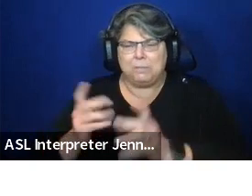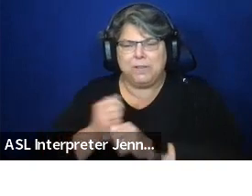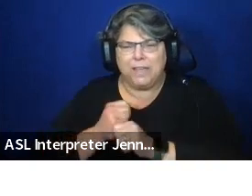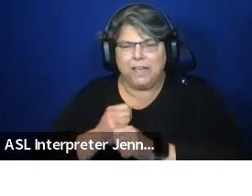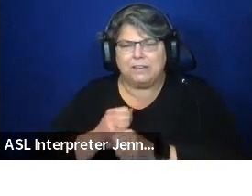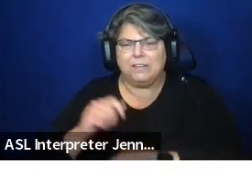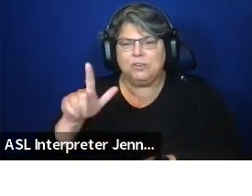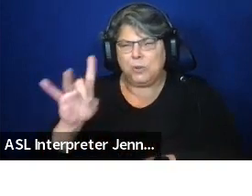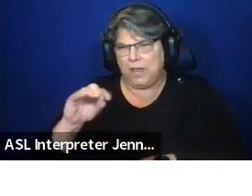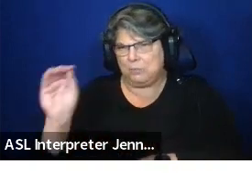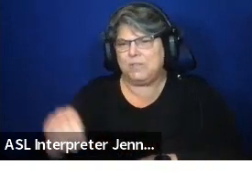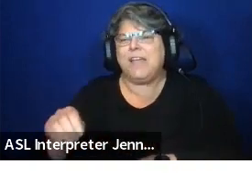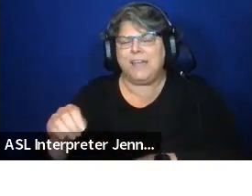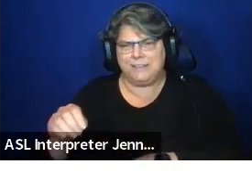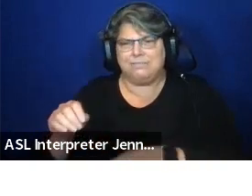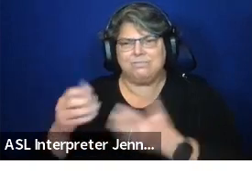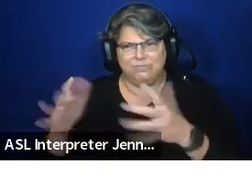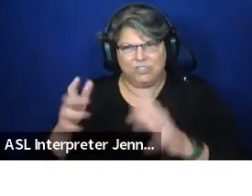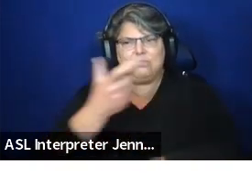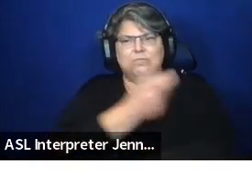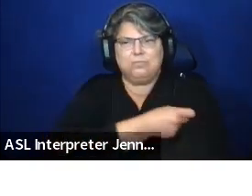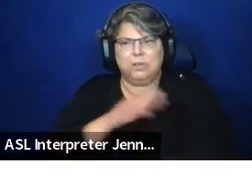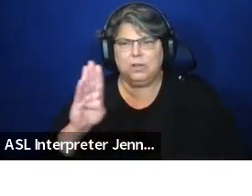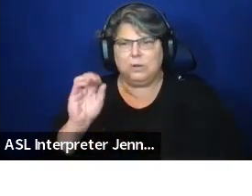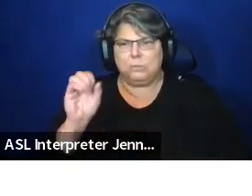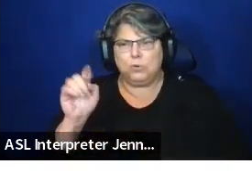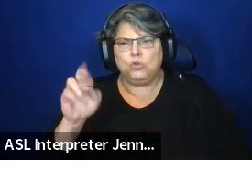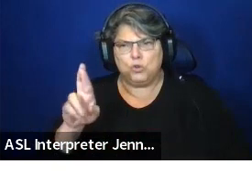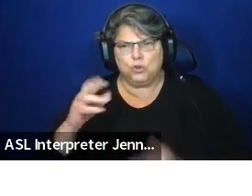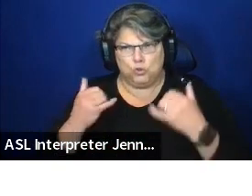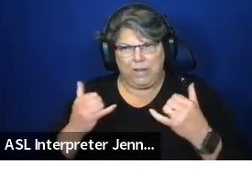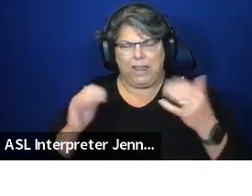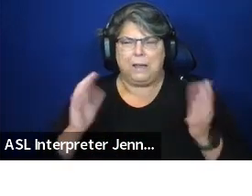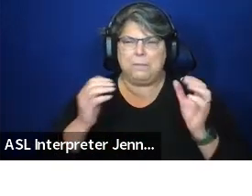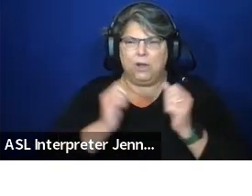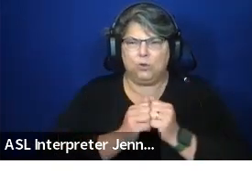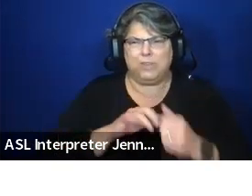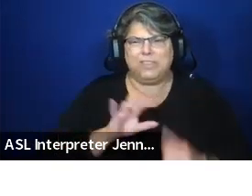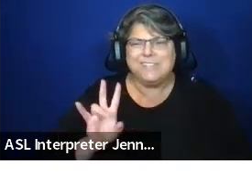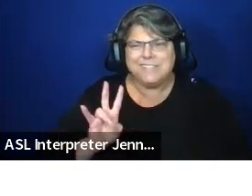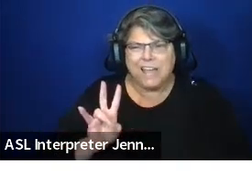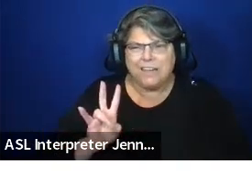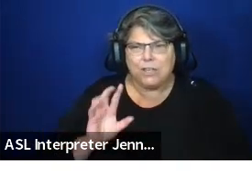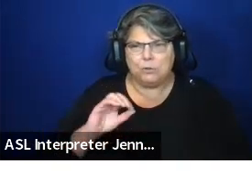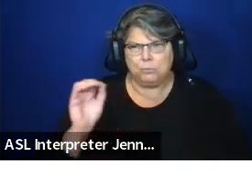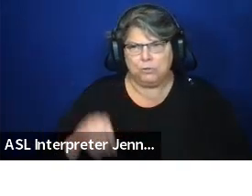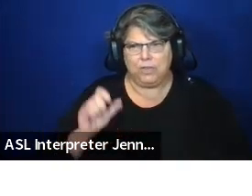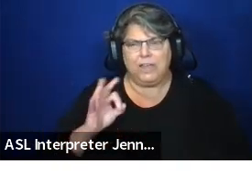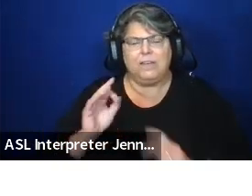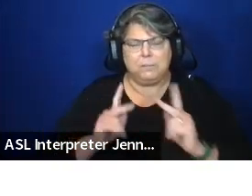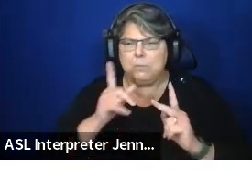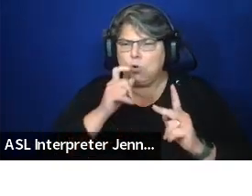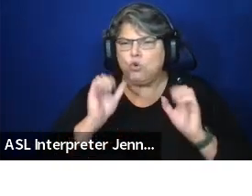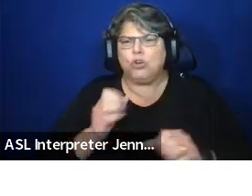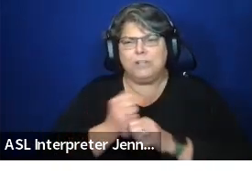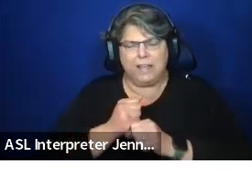of those eligible have received the booster to date, as compared to 7% of those eligible among the